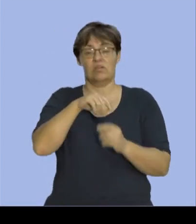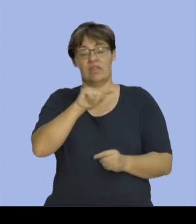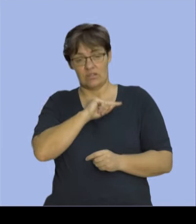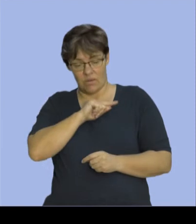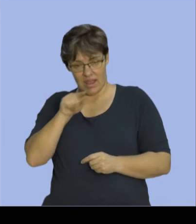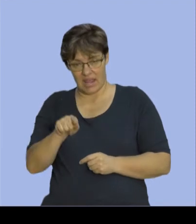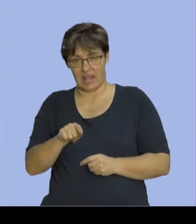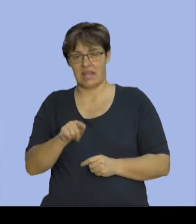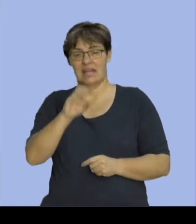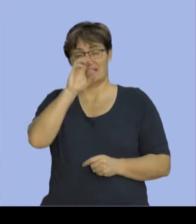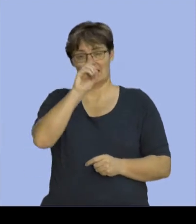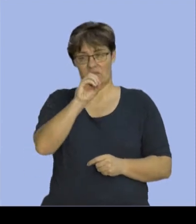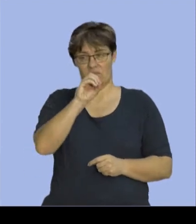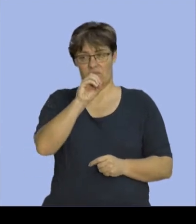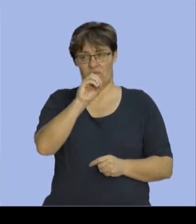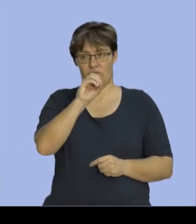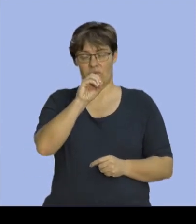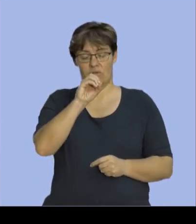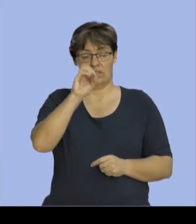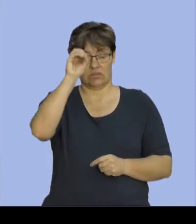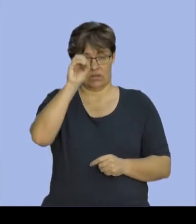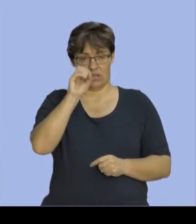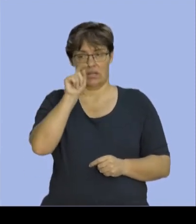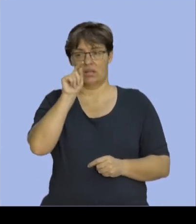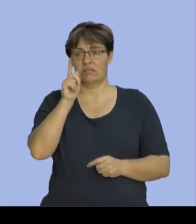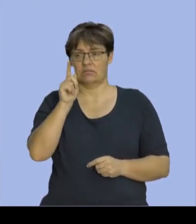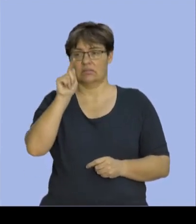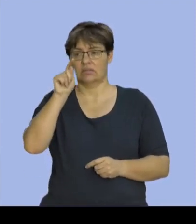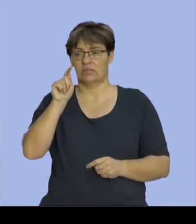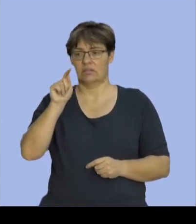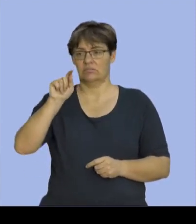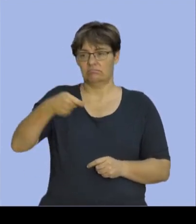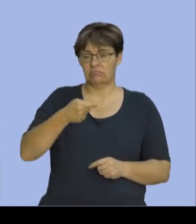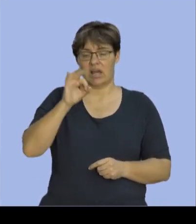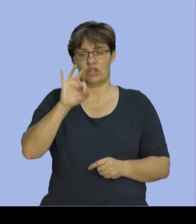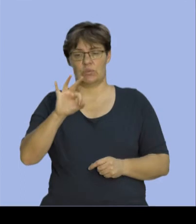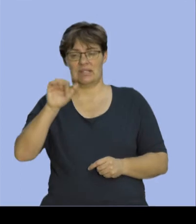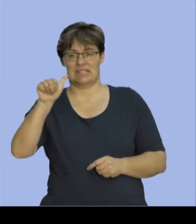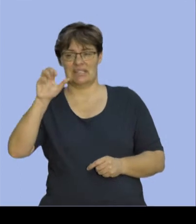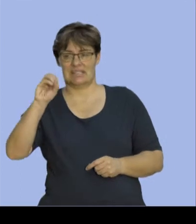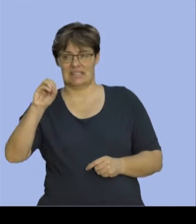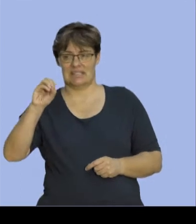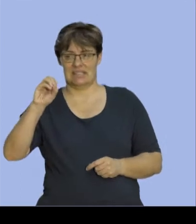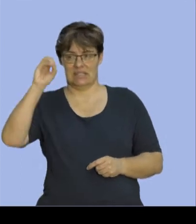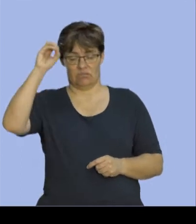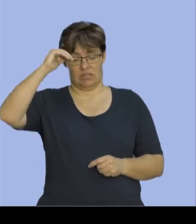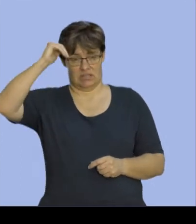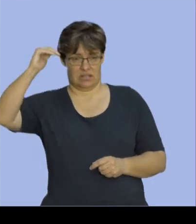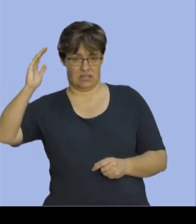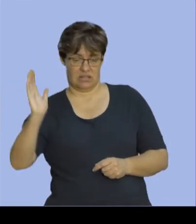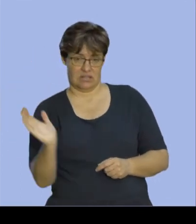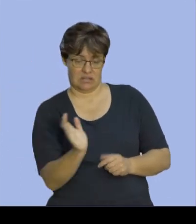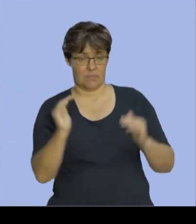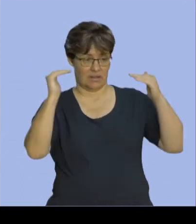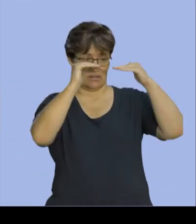Therefore, this will be 0 degrees to 360 degrees, including the 0 and